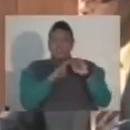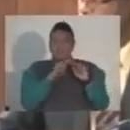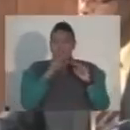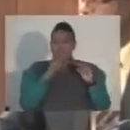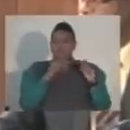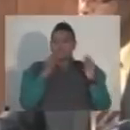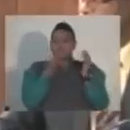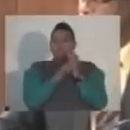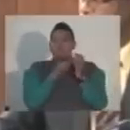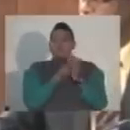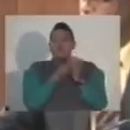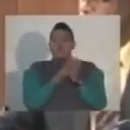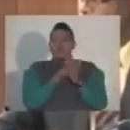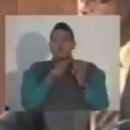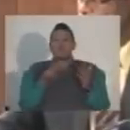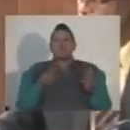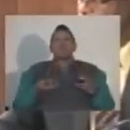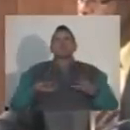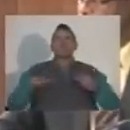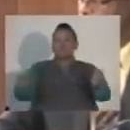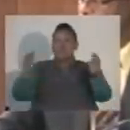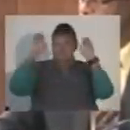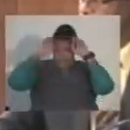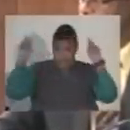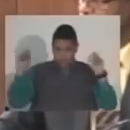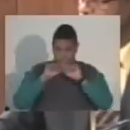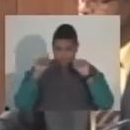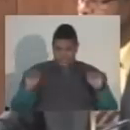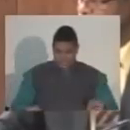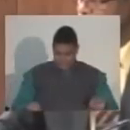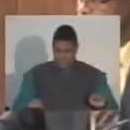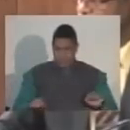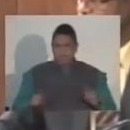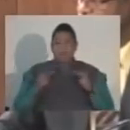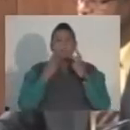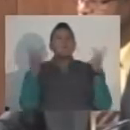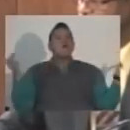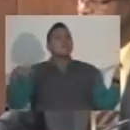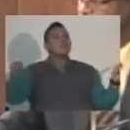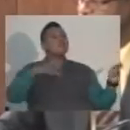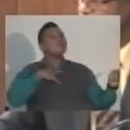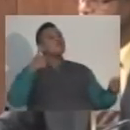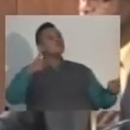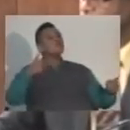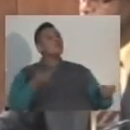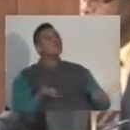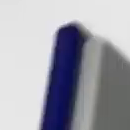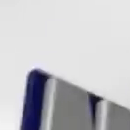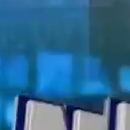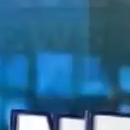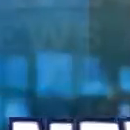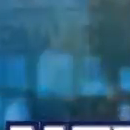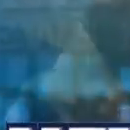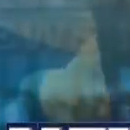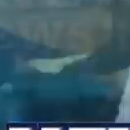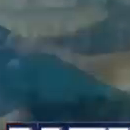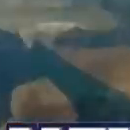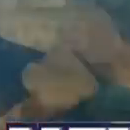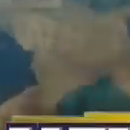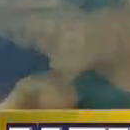public resources into the education system, that the public can be guaranteed value for money.